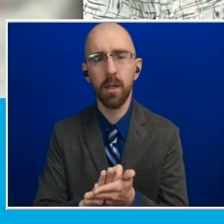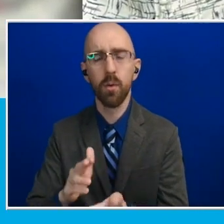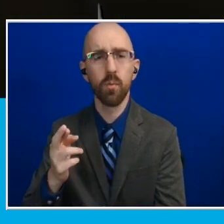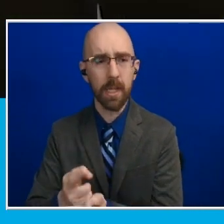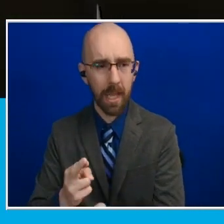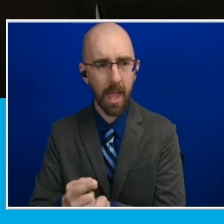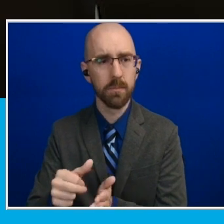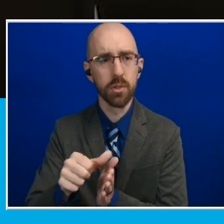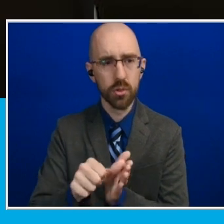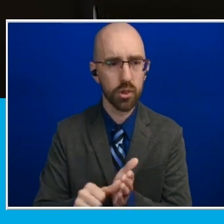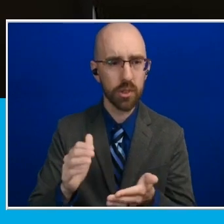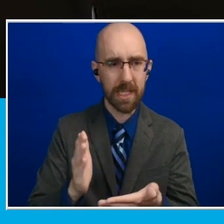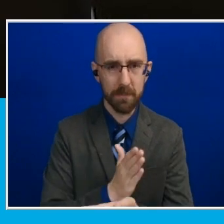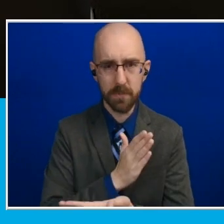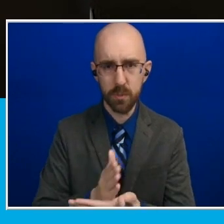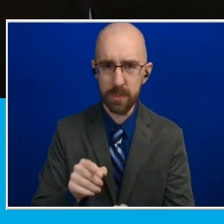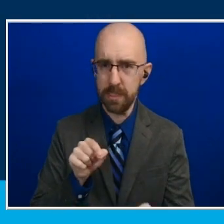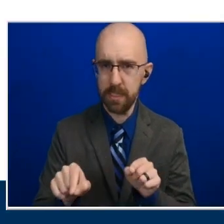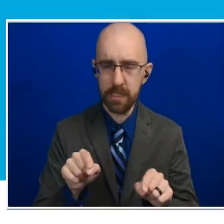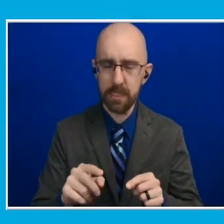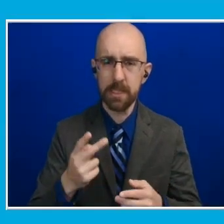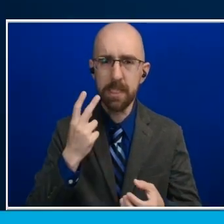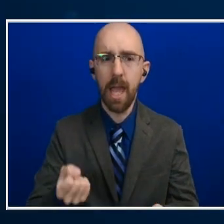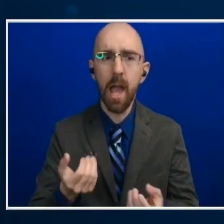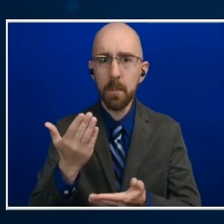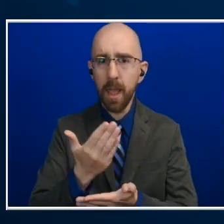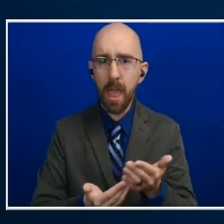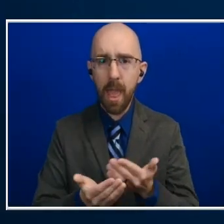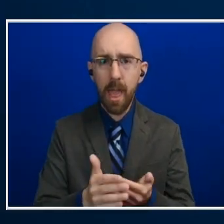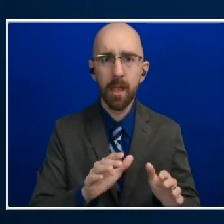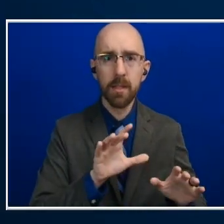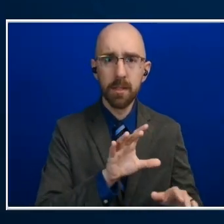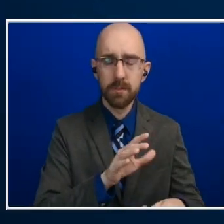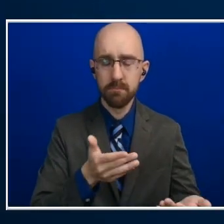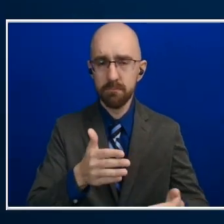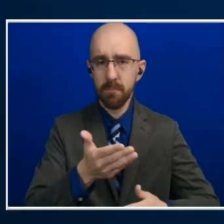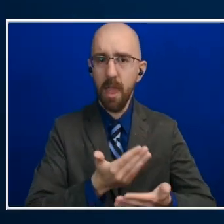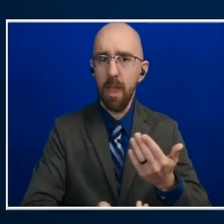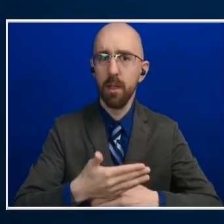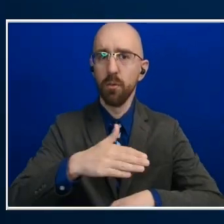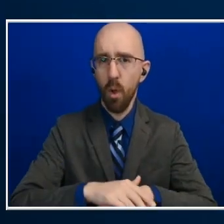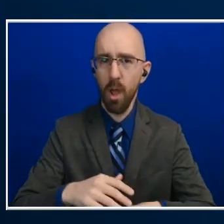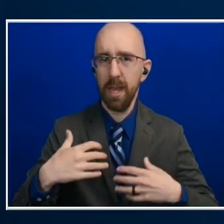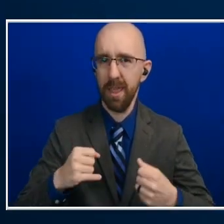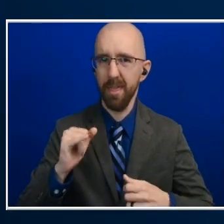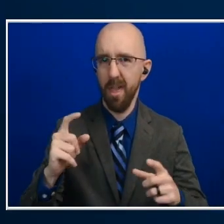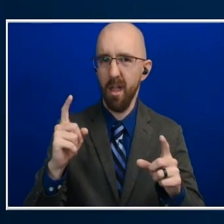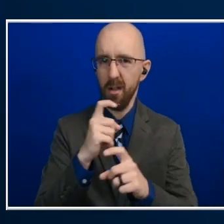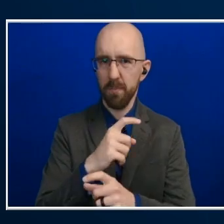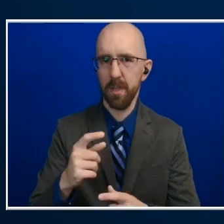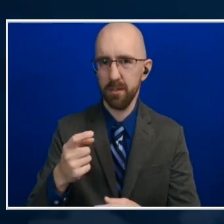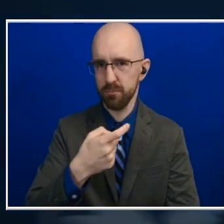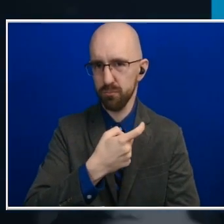between. See how many hands it takes to heal a complex trauma. Wednesday at 8.